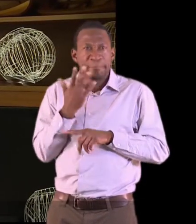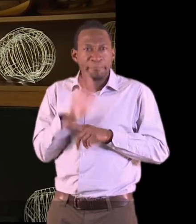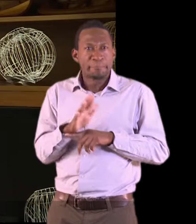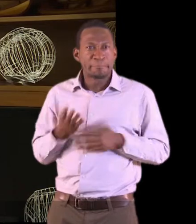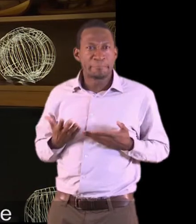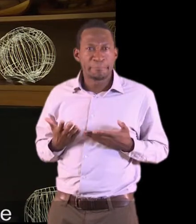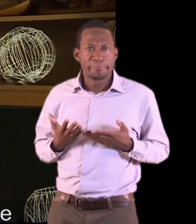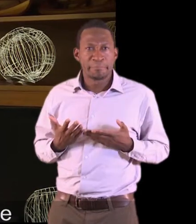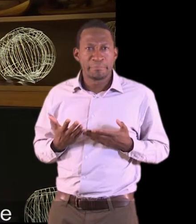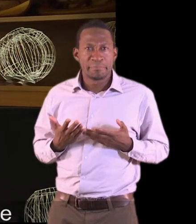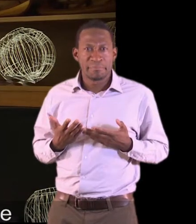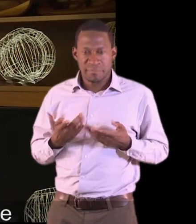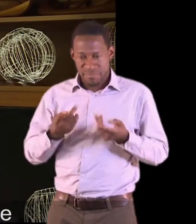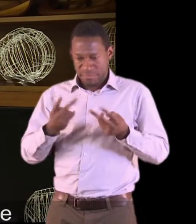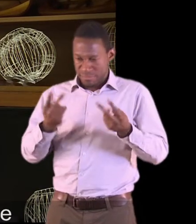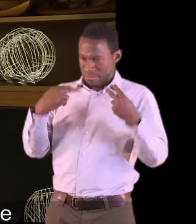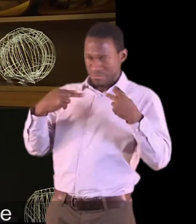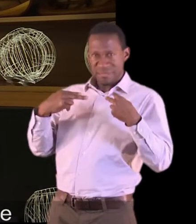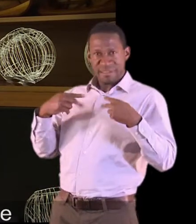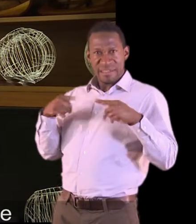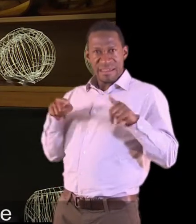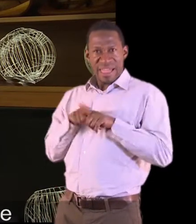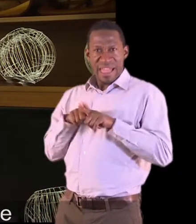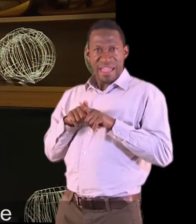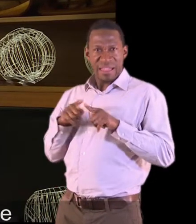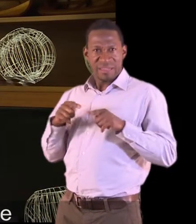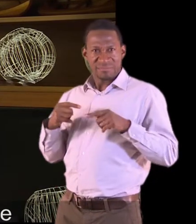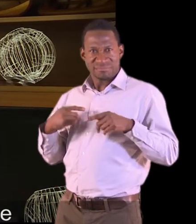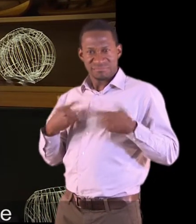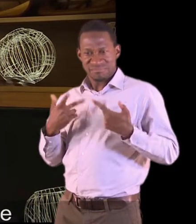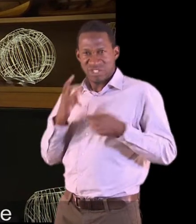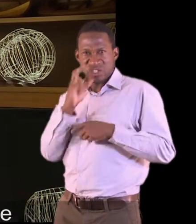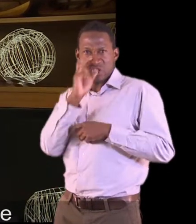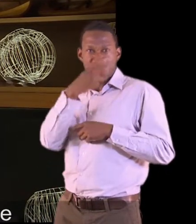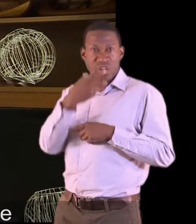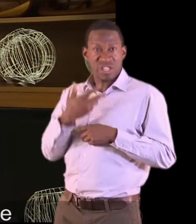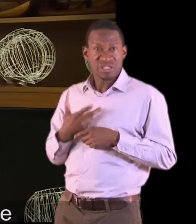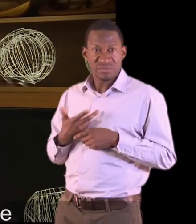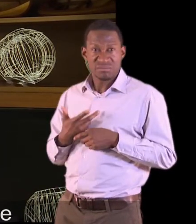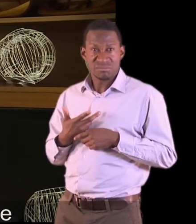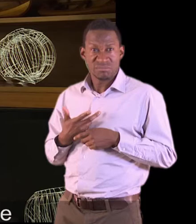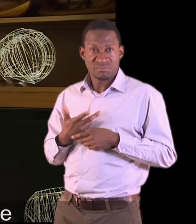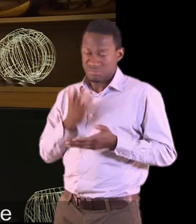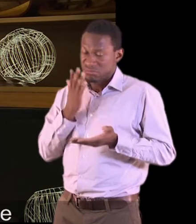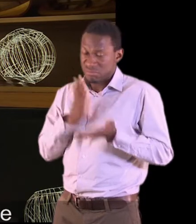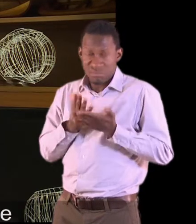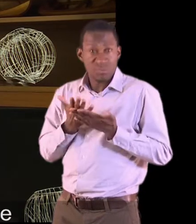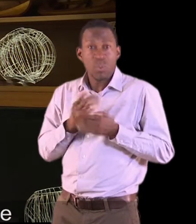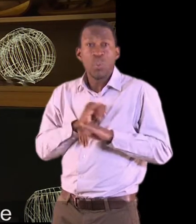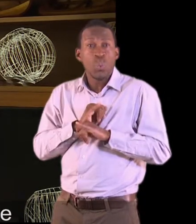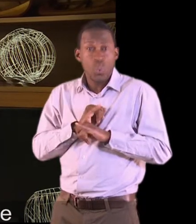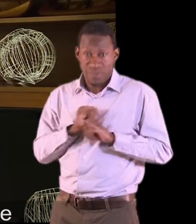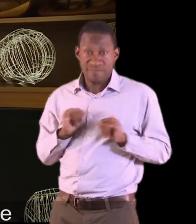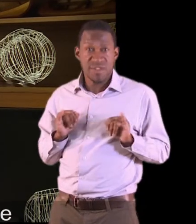shame, being a spectacle, like something in a circus.